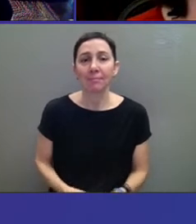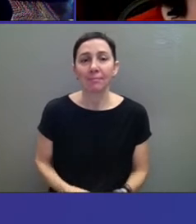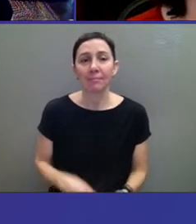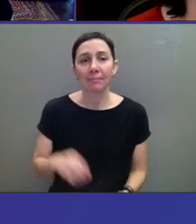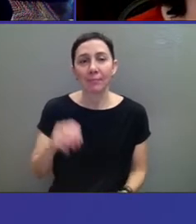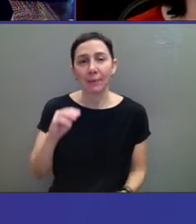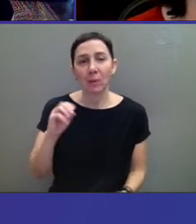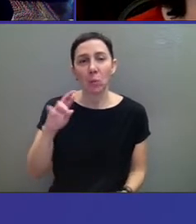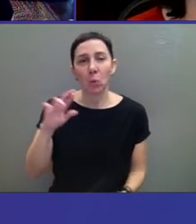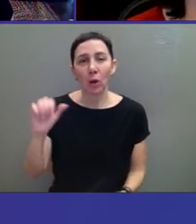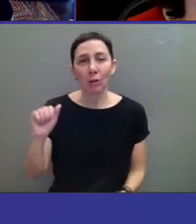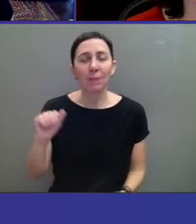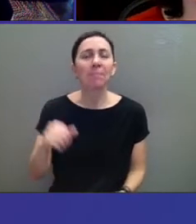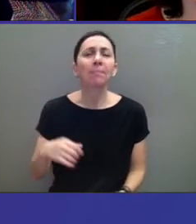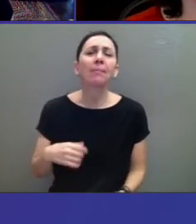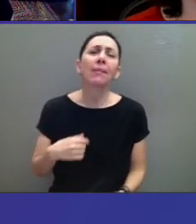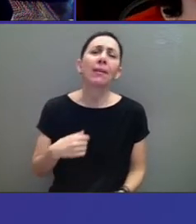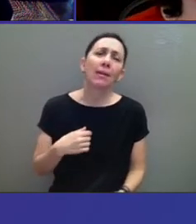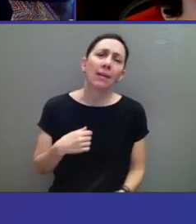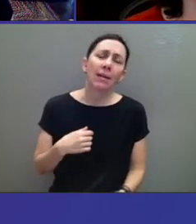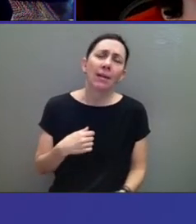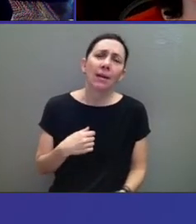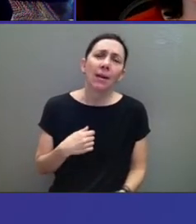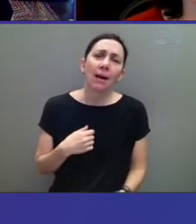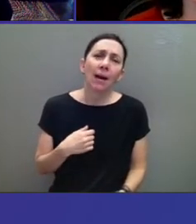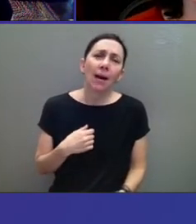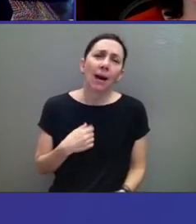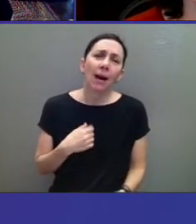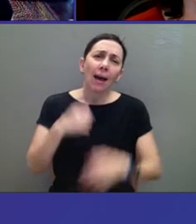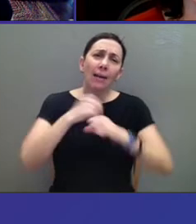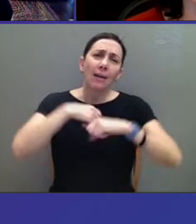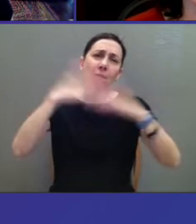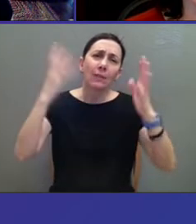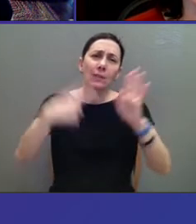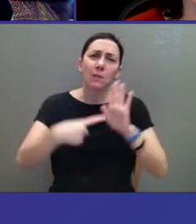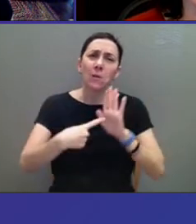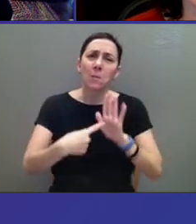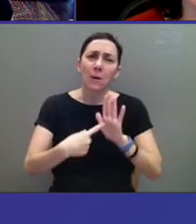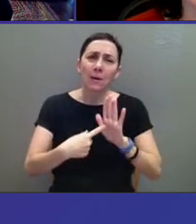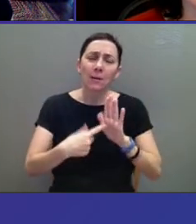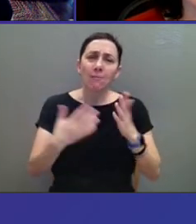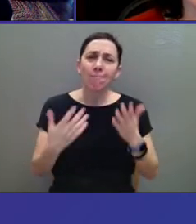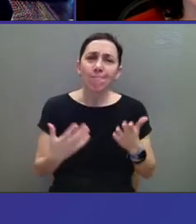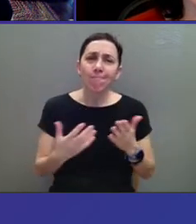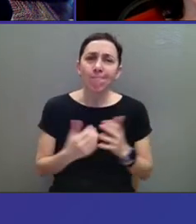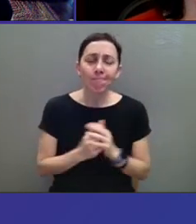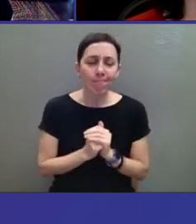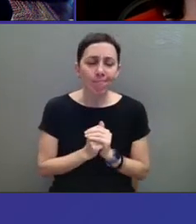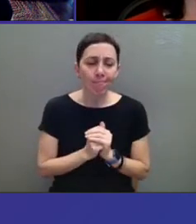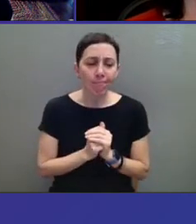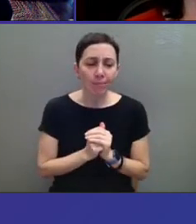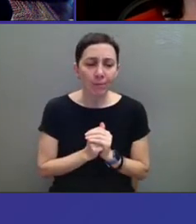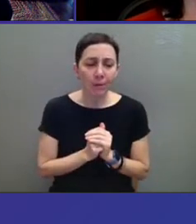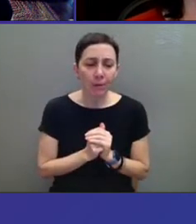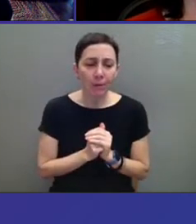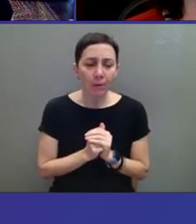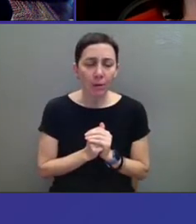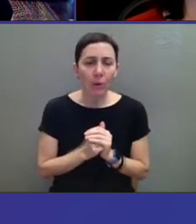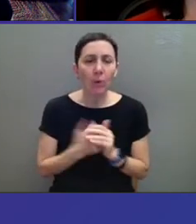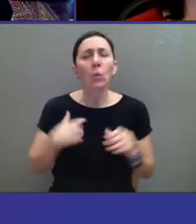I'm sort of interested in the model where we could figure out the